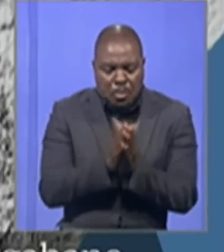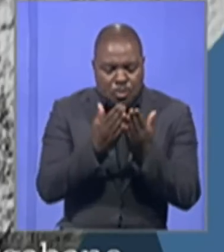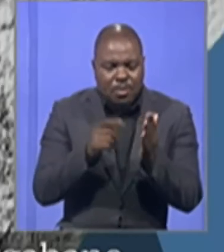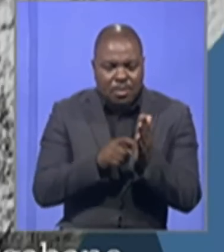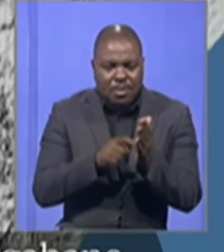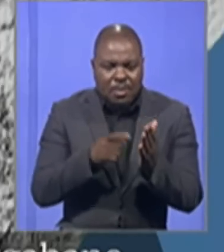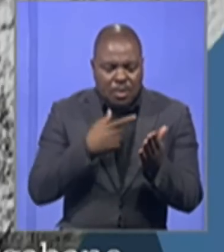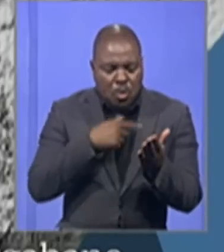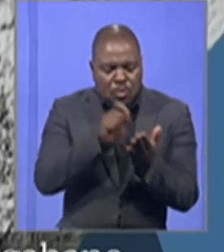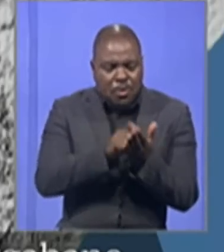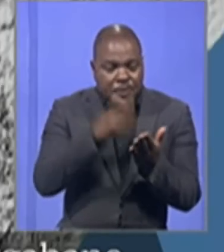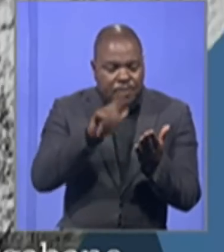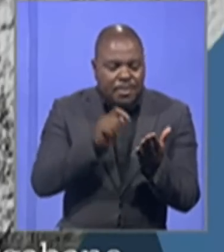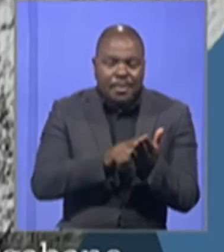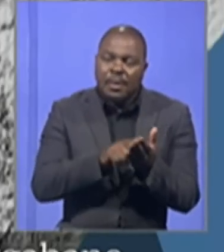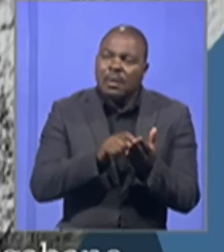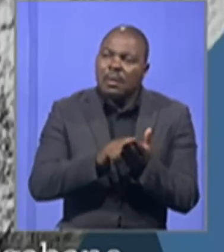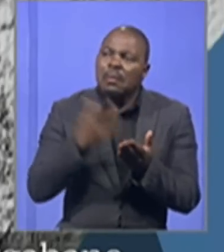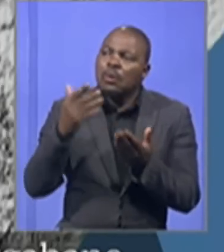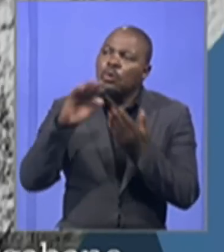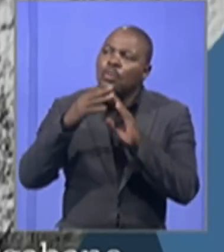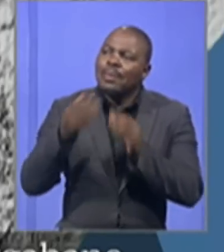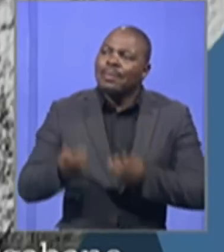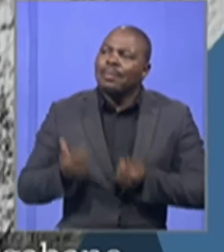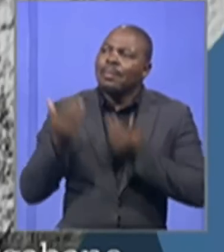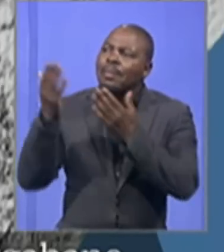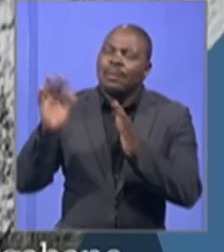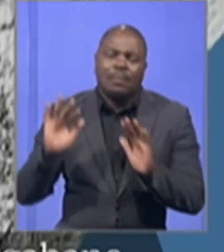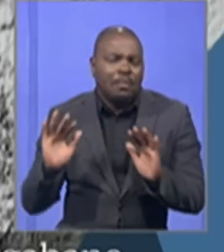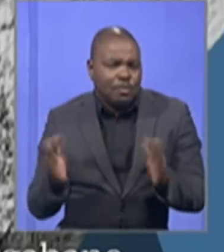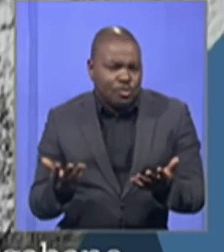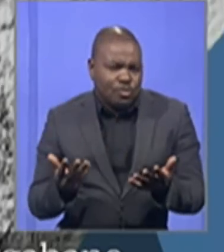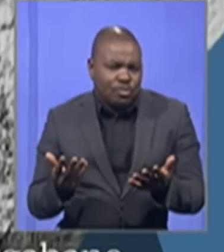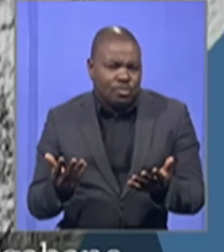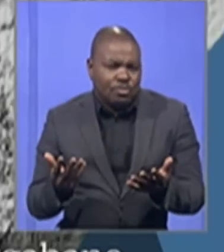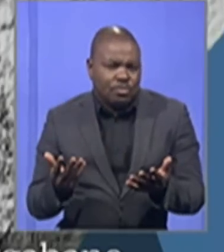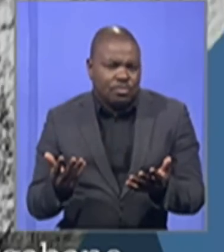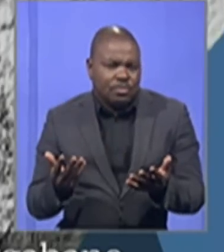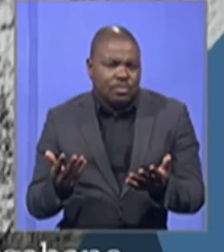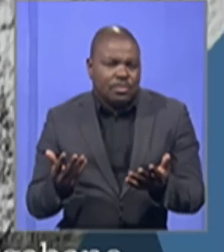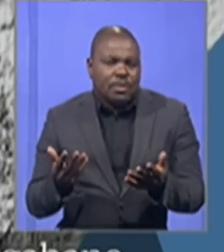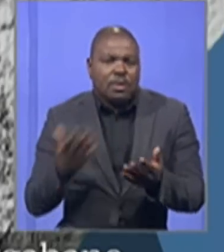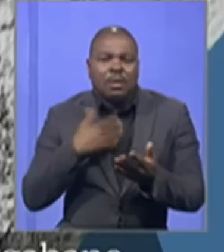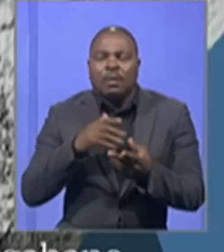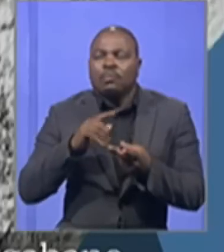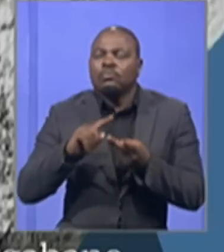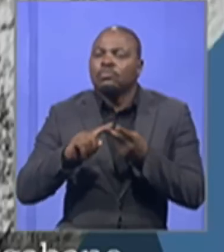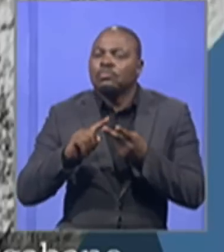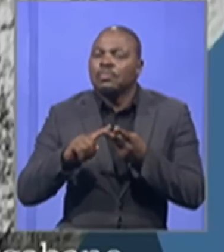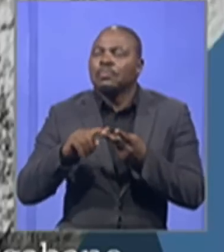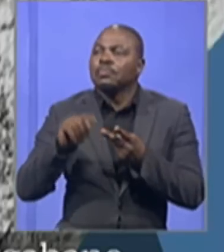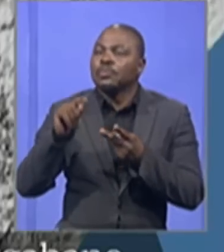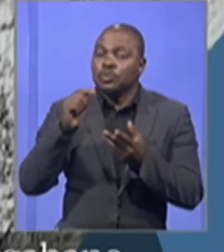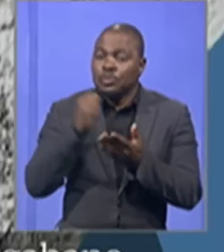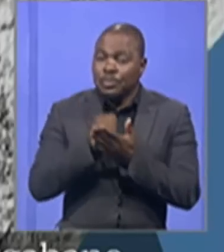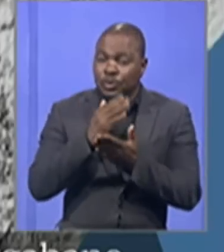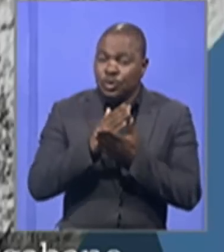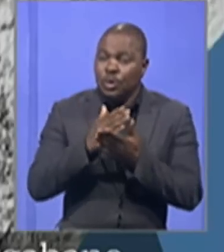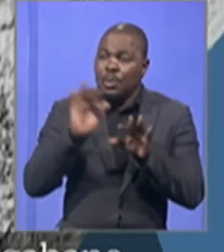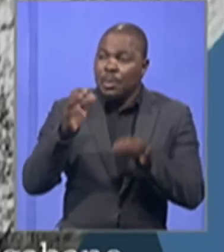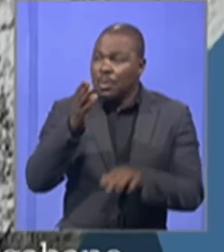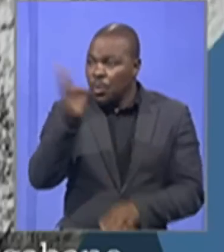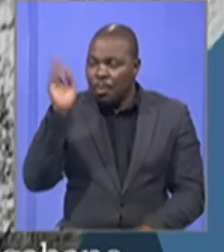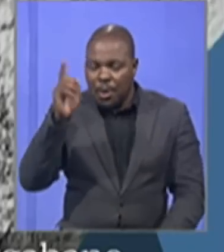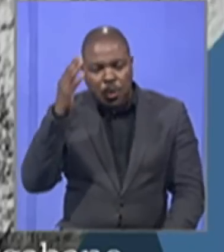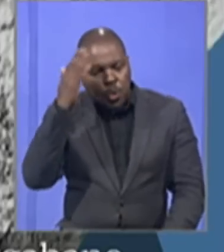dingolwa tsena tsa rona di fihla jwang setjhabeng distribution channels re fihla jwang hore batho ba tsebe ka